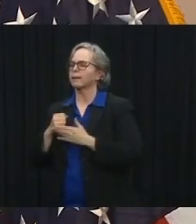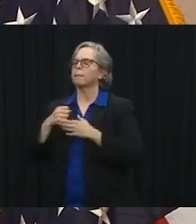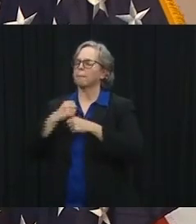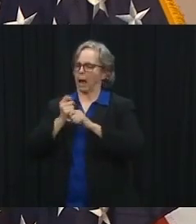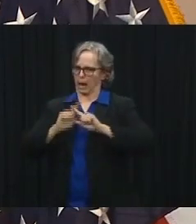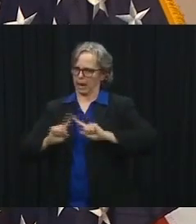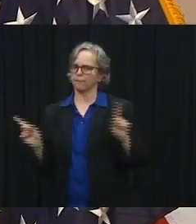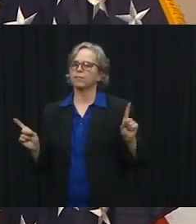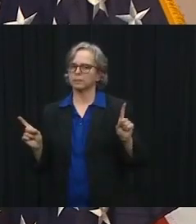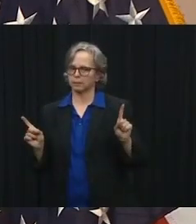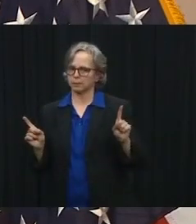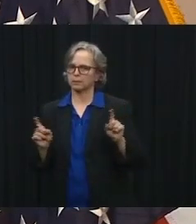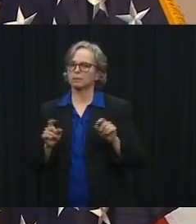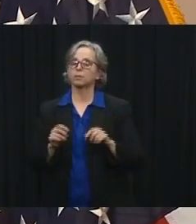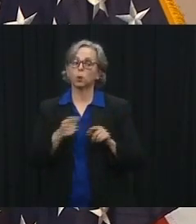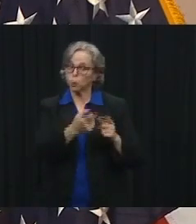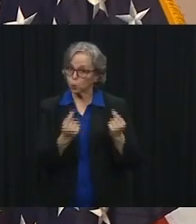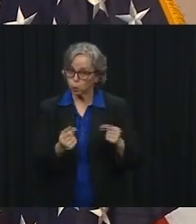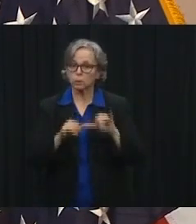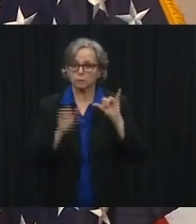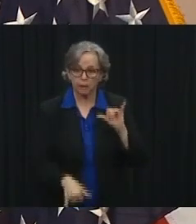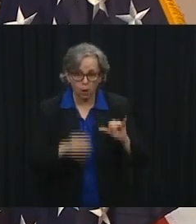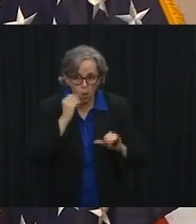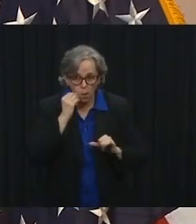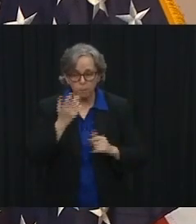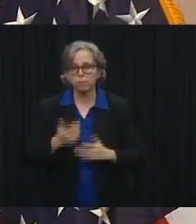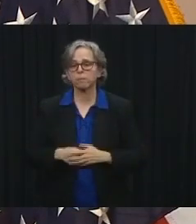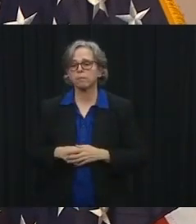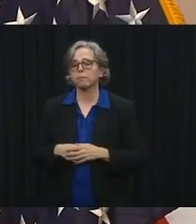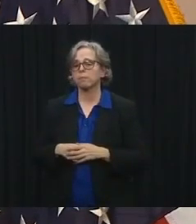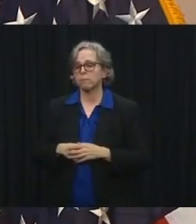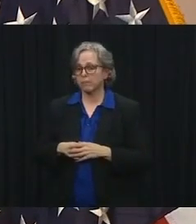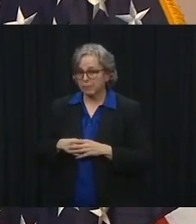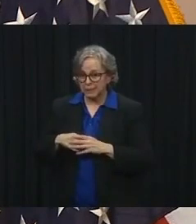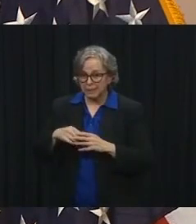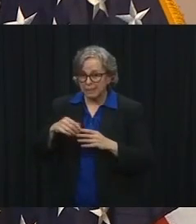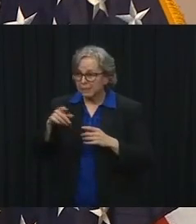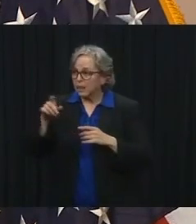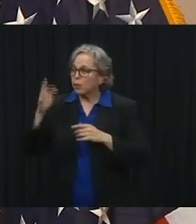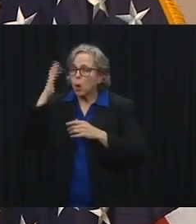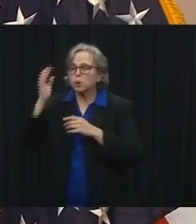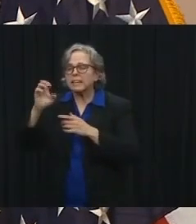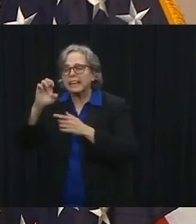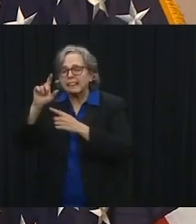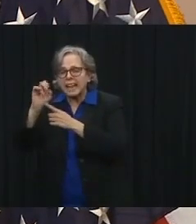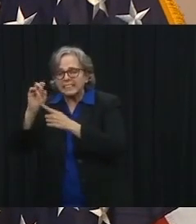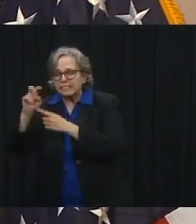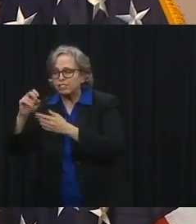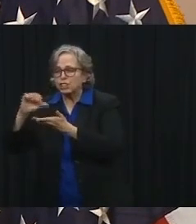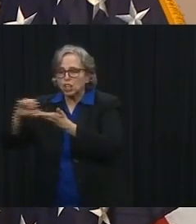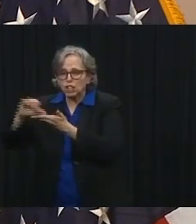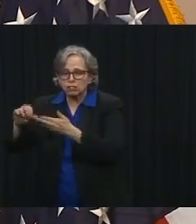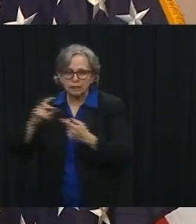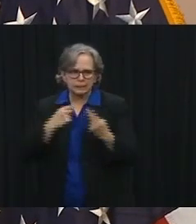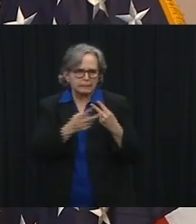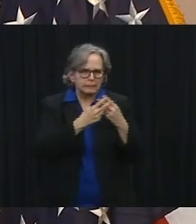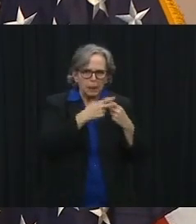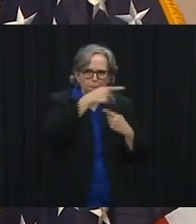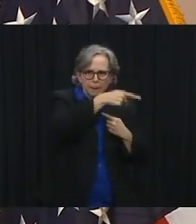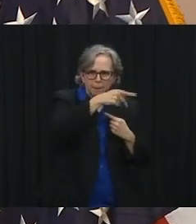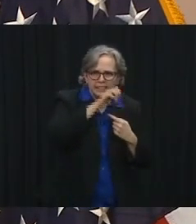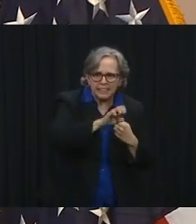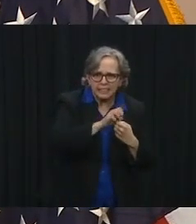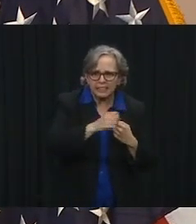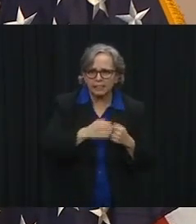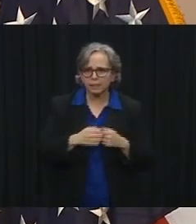rid of elective surgeries, getting our equipment from out in the field in. We're doing amazing things, converting anesthesia machines to